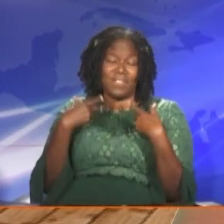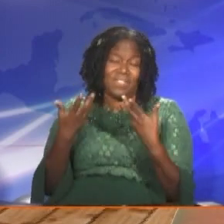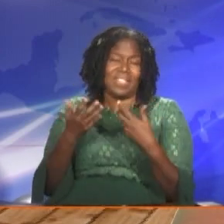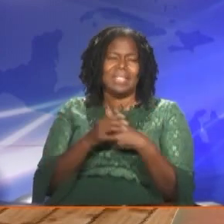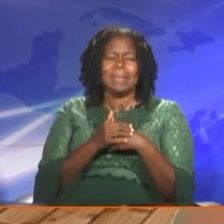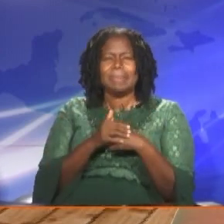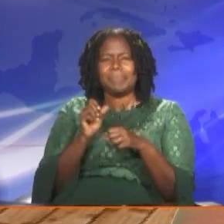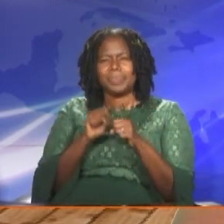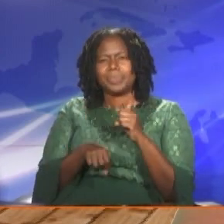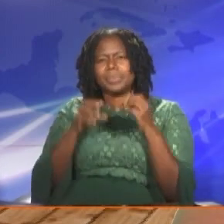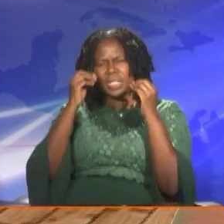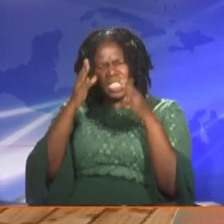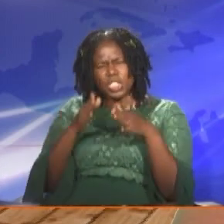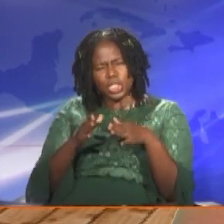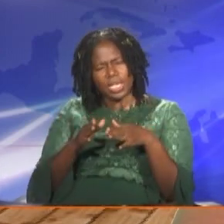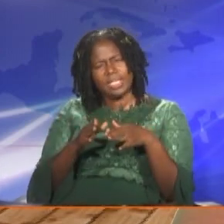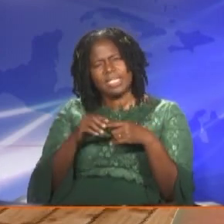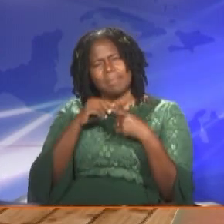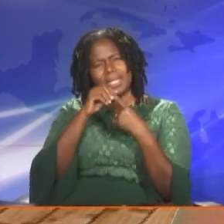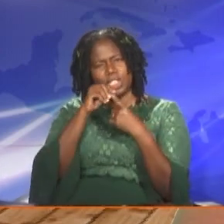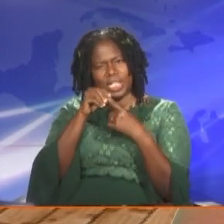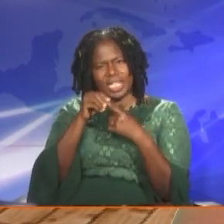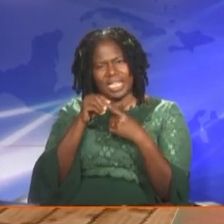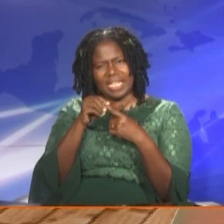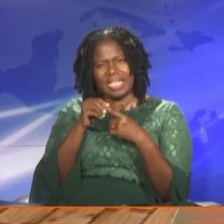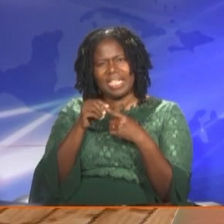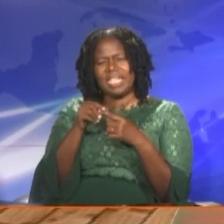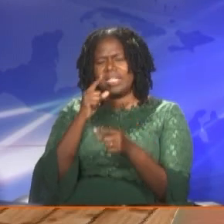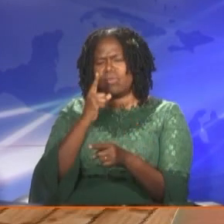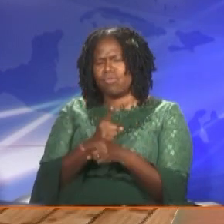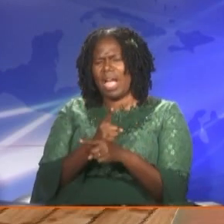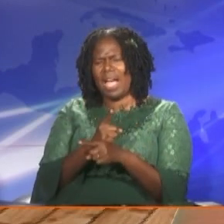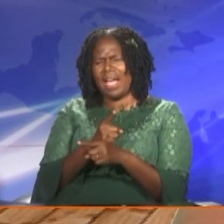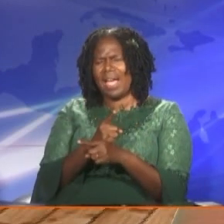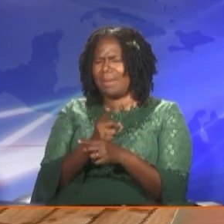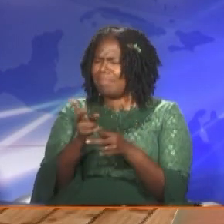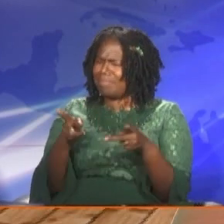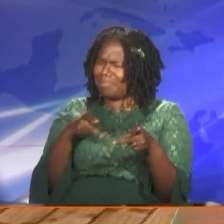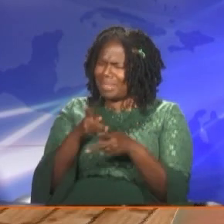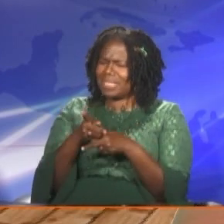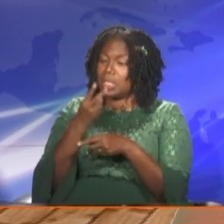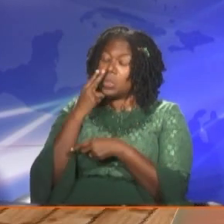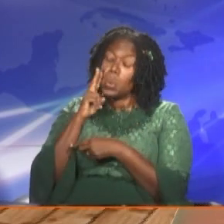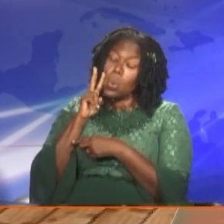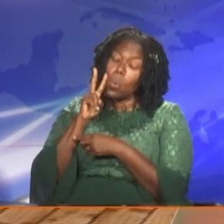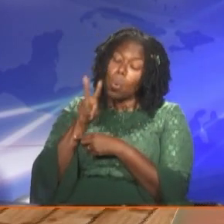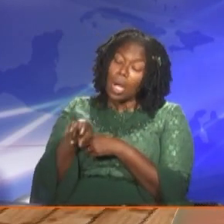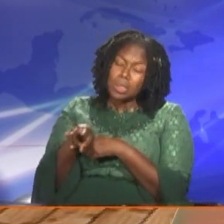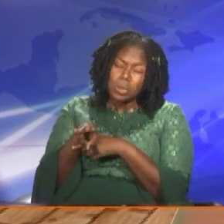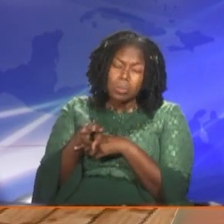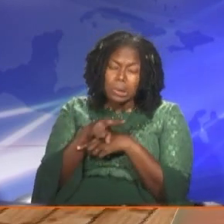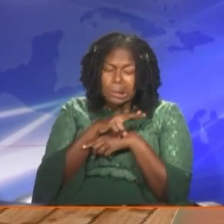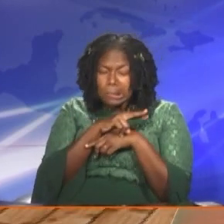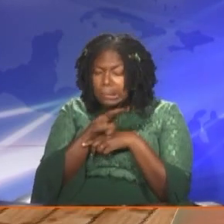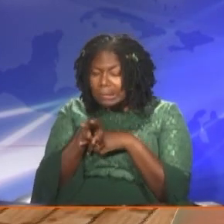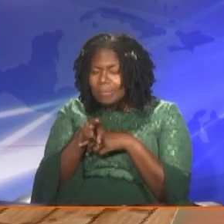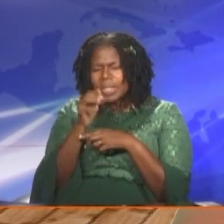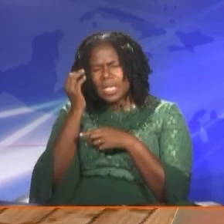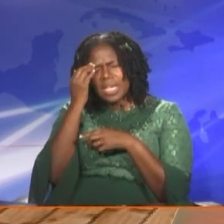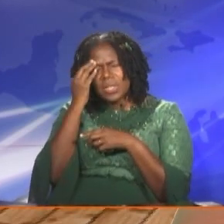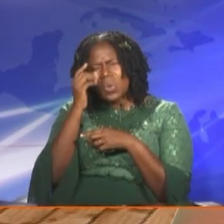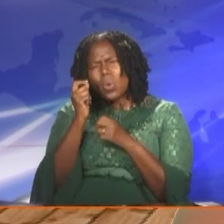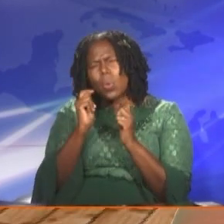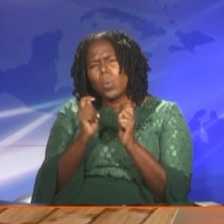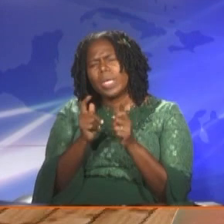I said that teachers are in the correct position to identify that very quickly from